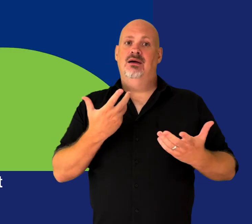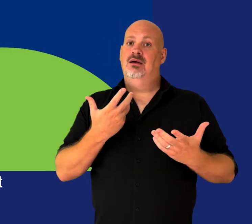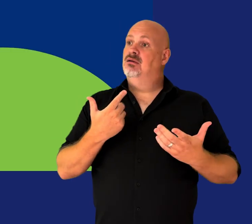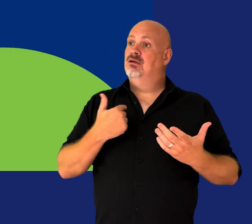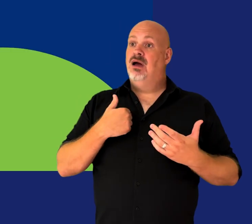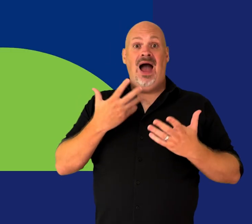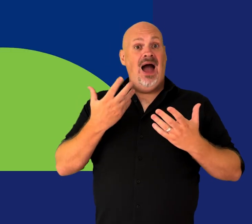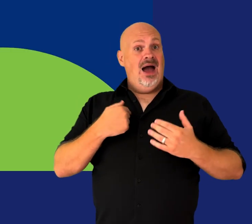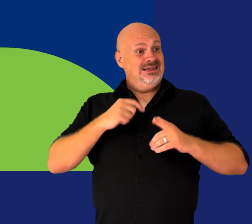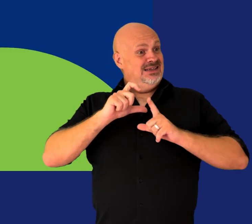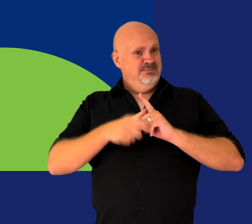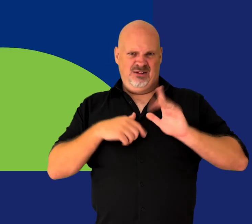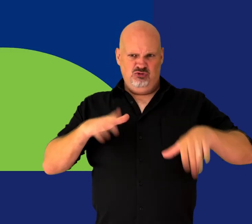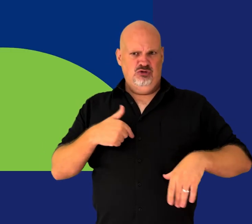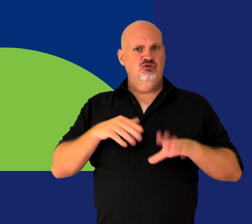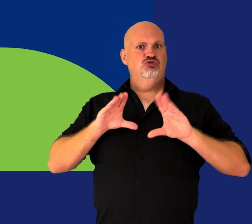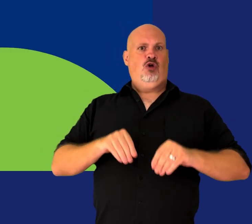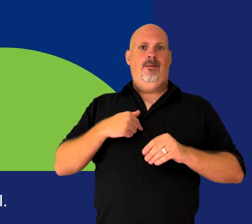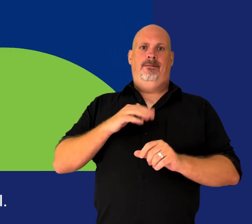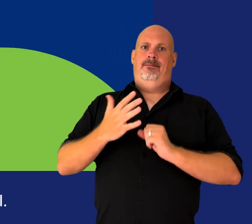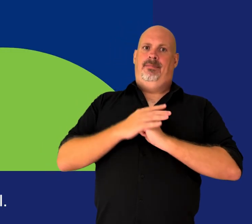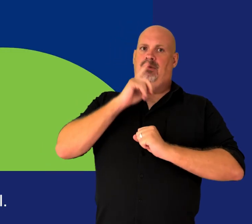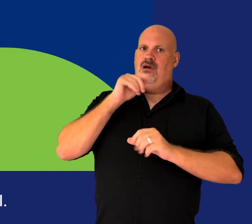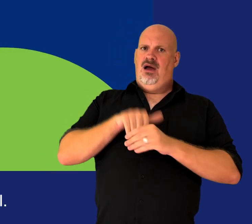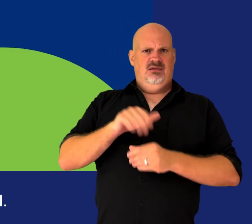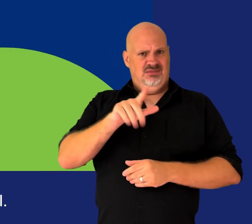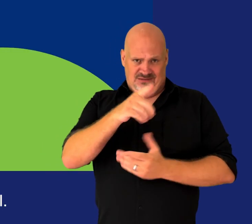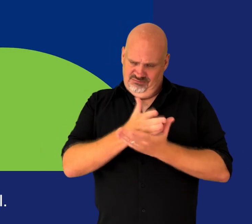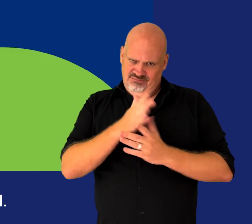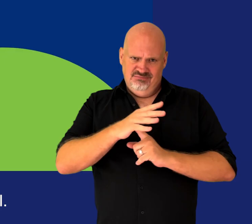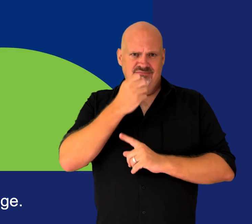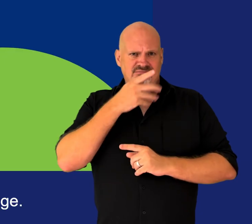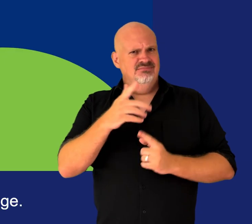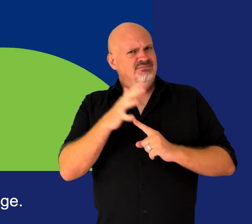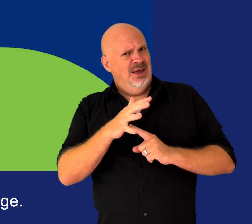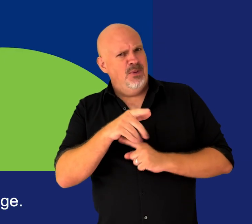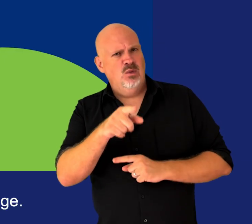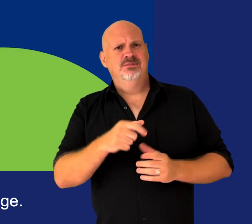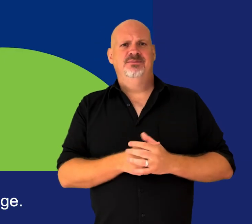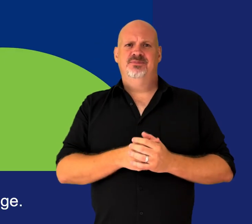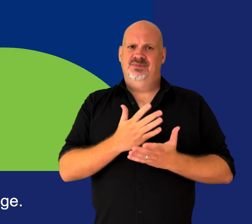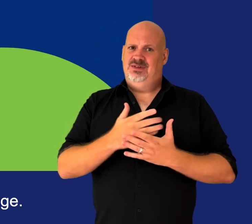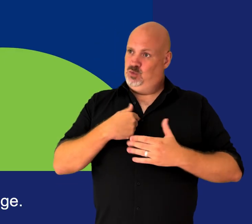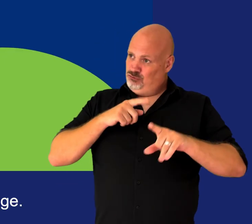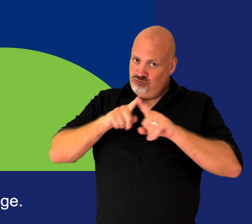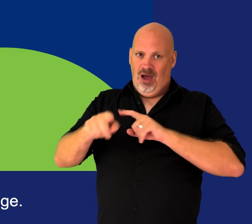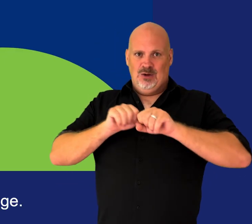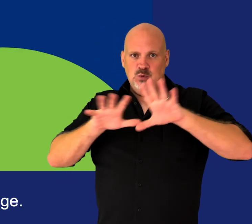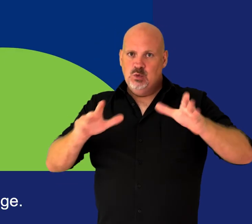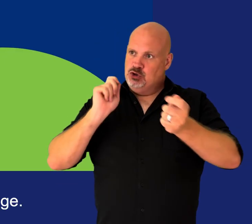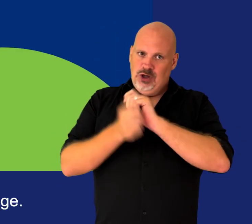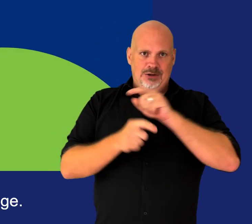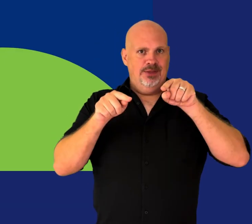having a disability shouldn't stop you taking part. Absolutely. And your point that choice is critical. Again, that's something that we're really across and trying